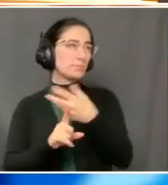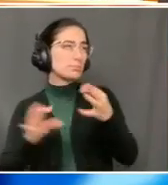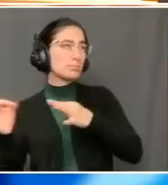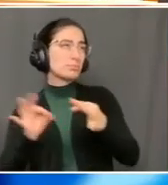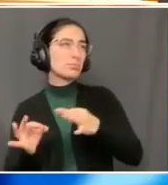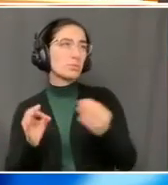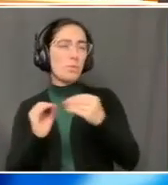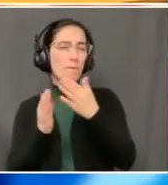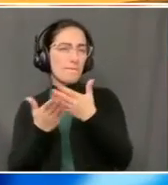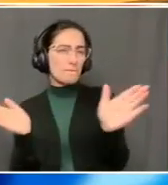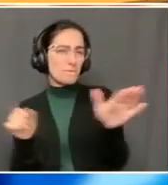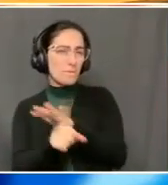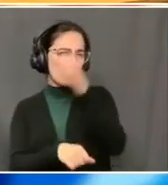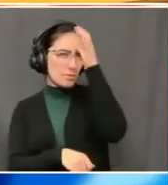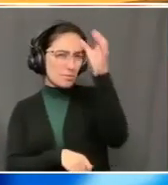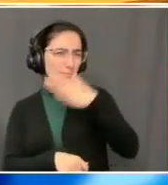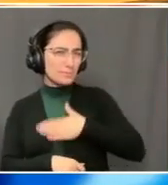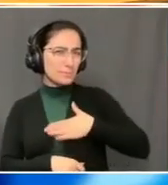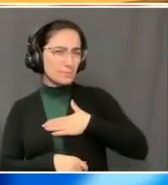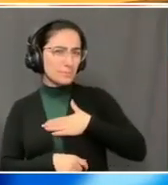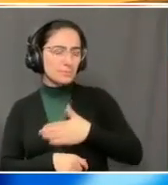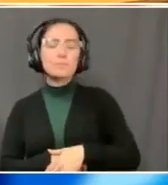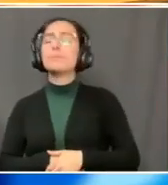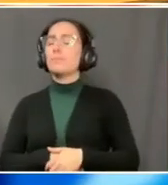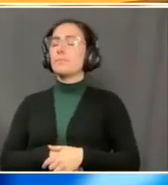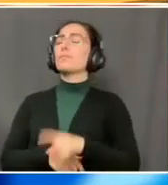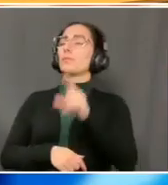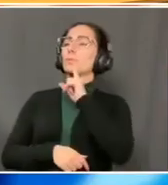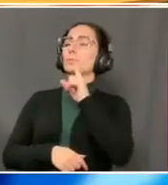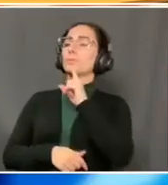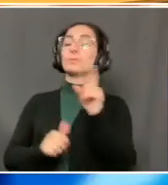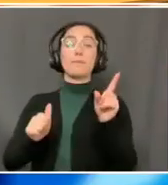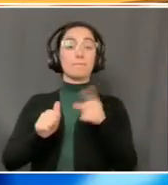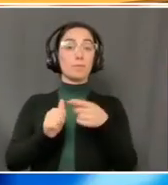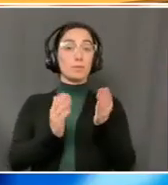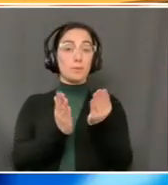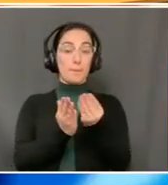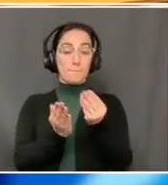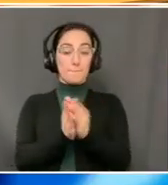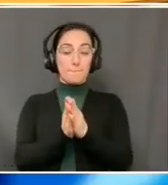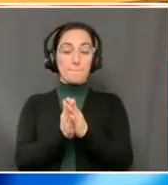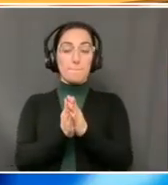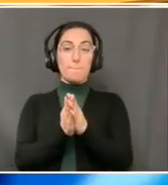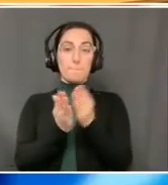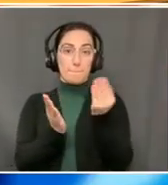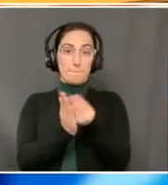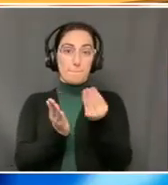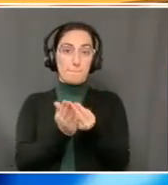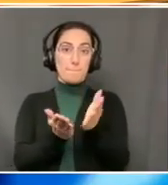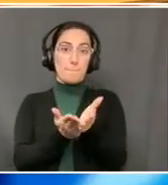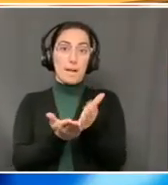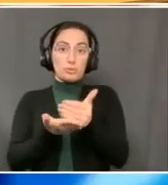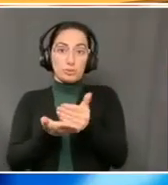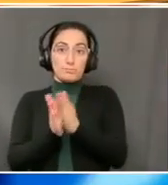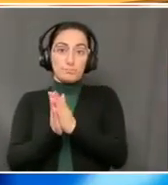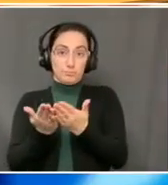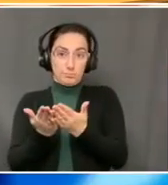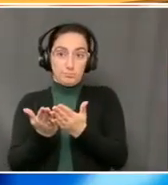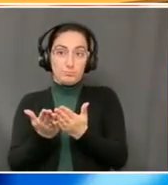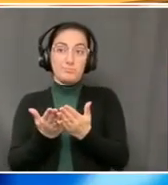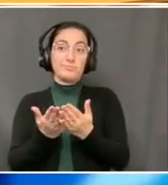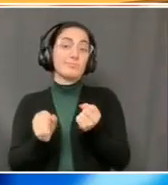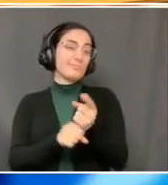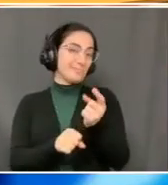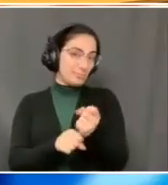Sure. So first, the budget book, the budget that is adopted each year, and our first interim reports, whenever we report